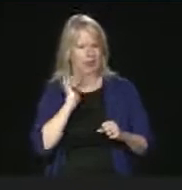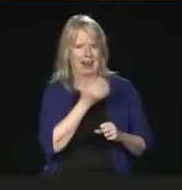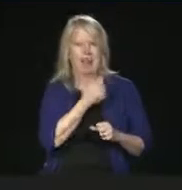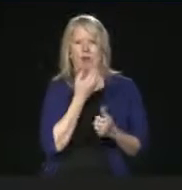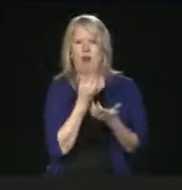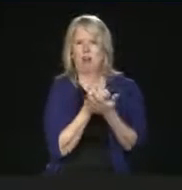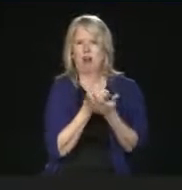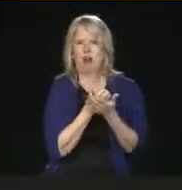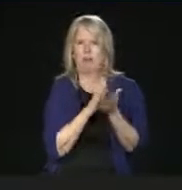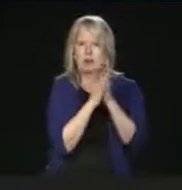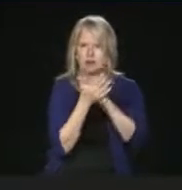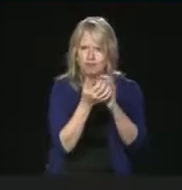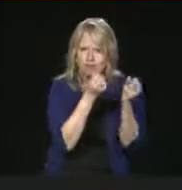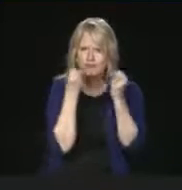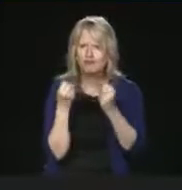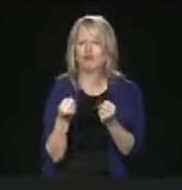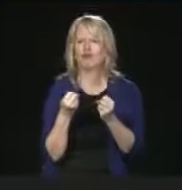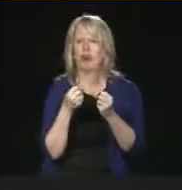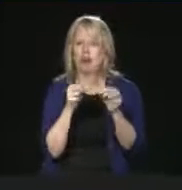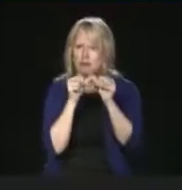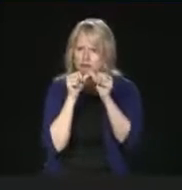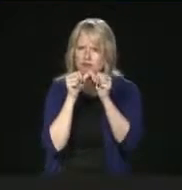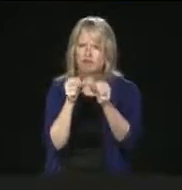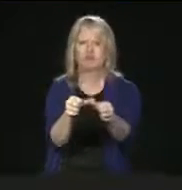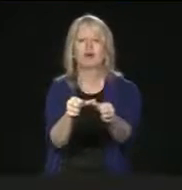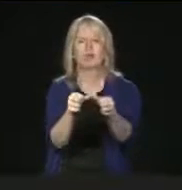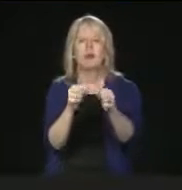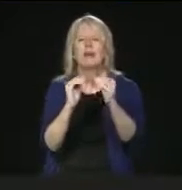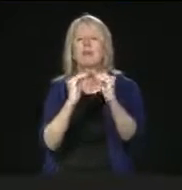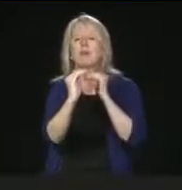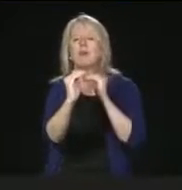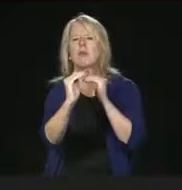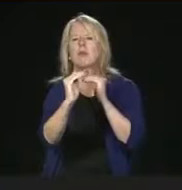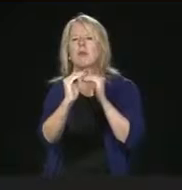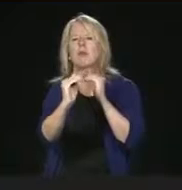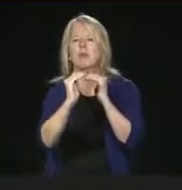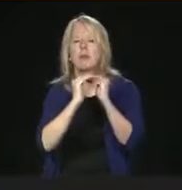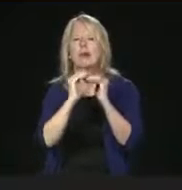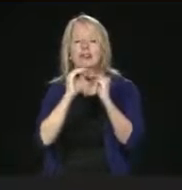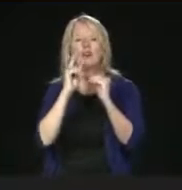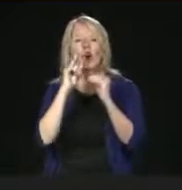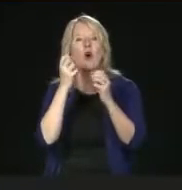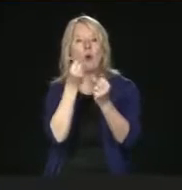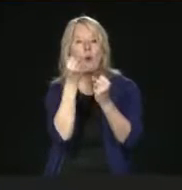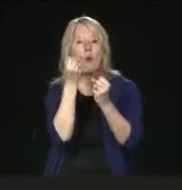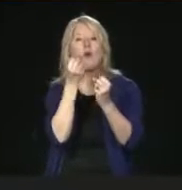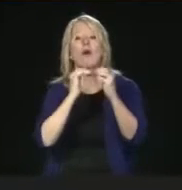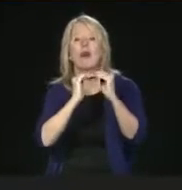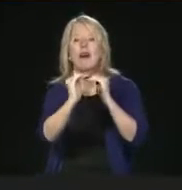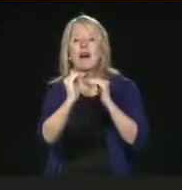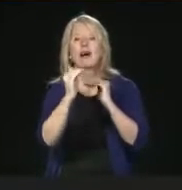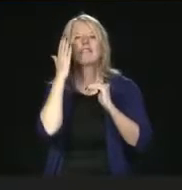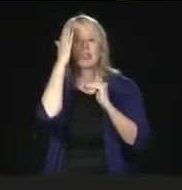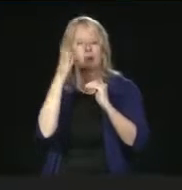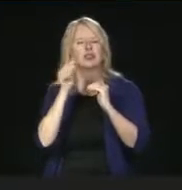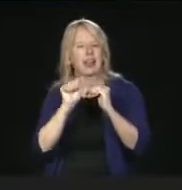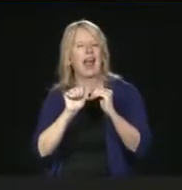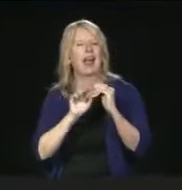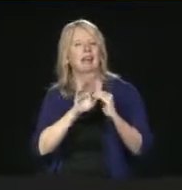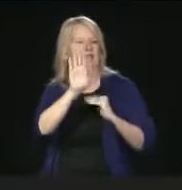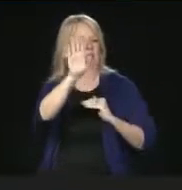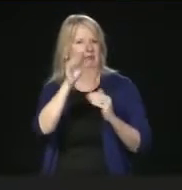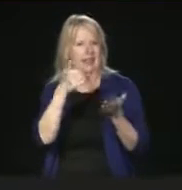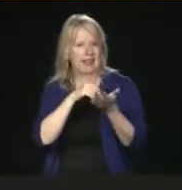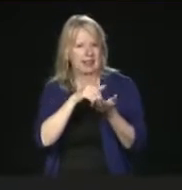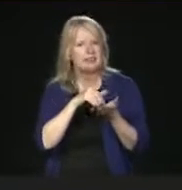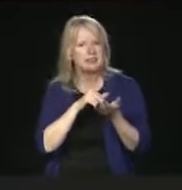remains solid if at a standstill so that it can pick up again once this crisis is through. And a question about